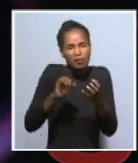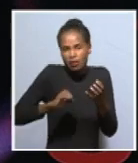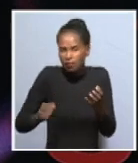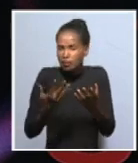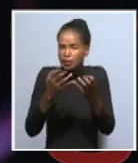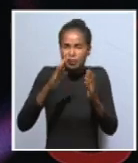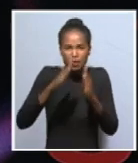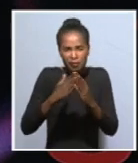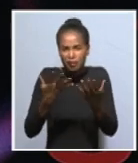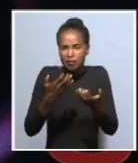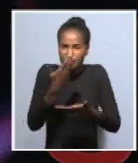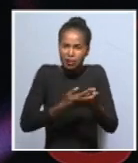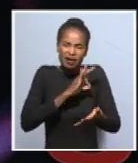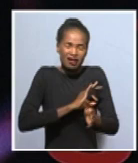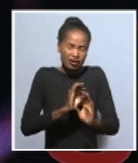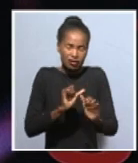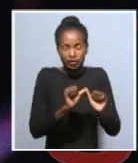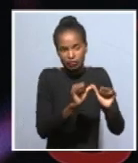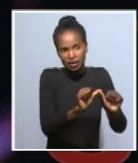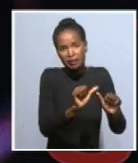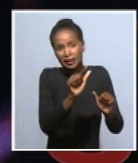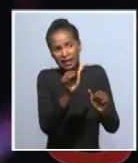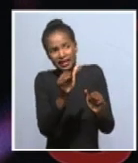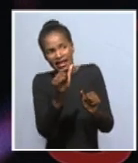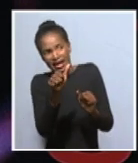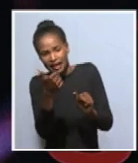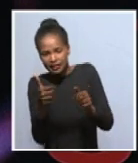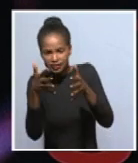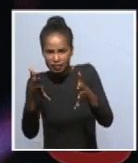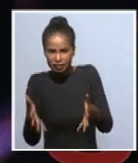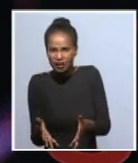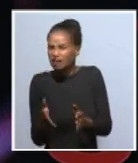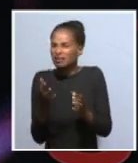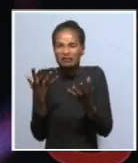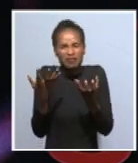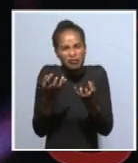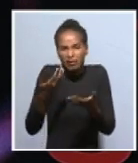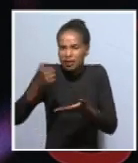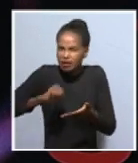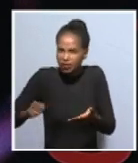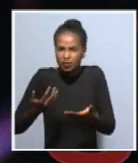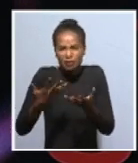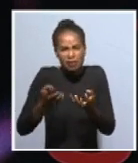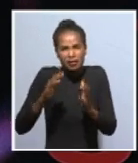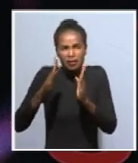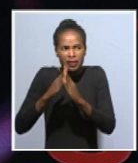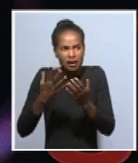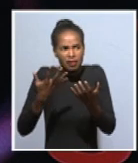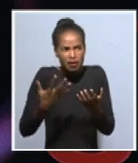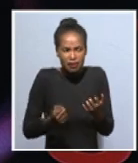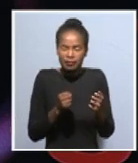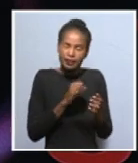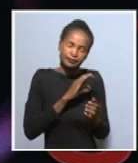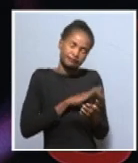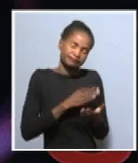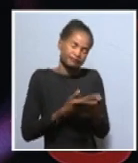course, those will continue. So those who are in communal areas, no collateral, they can apply for the no collateral loan